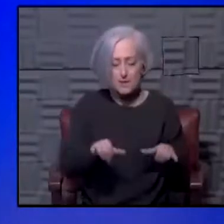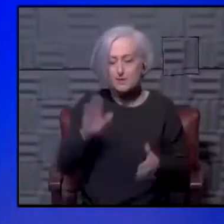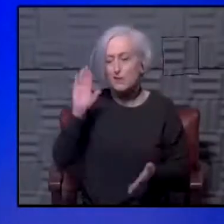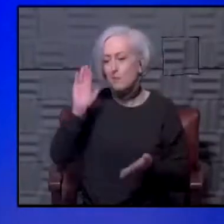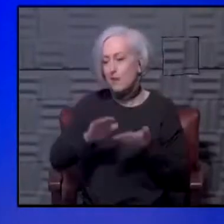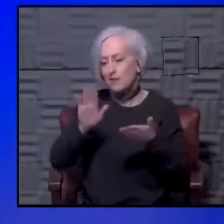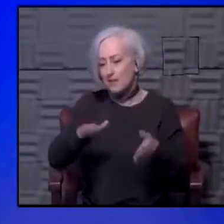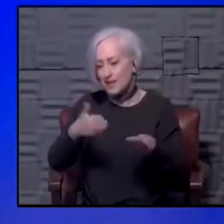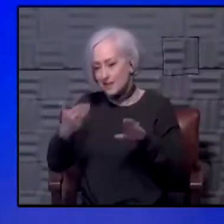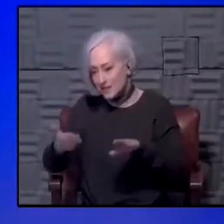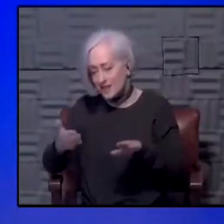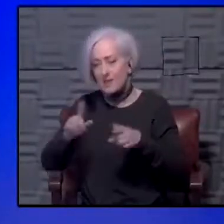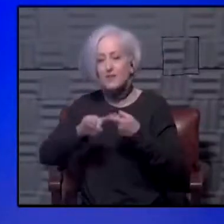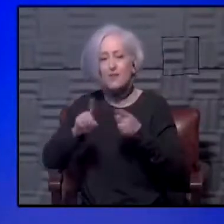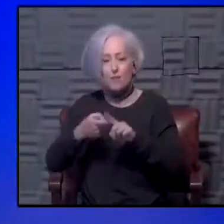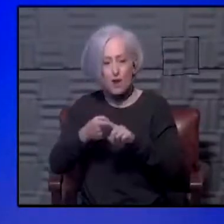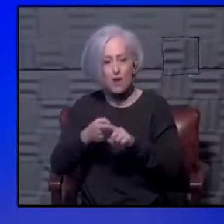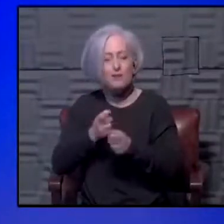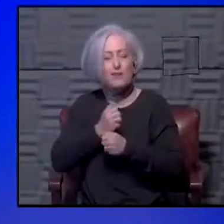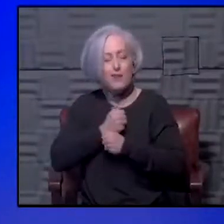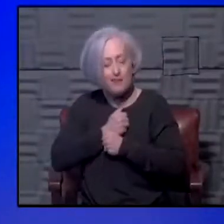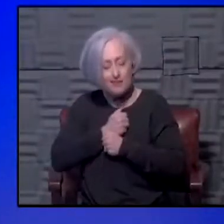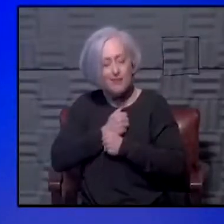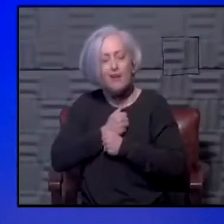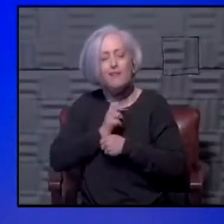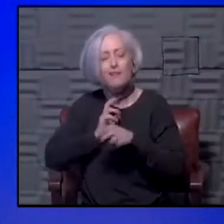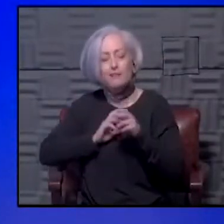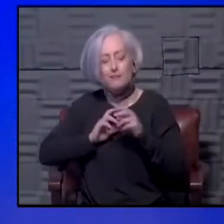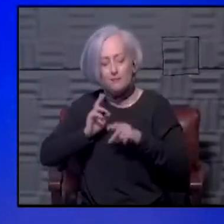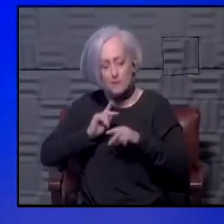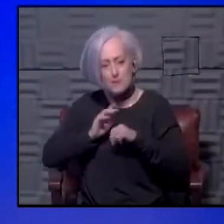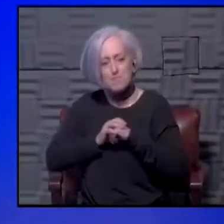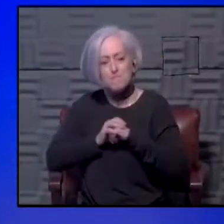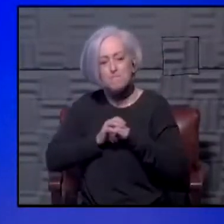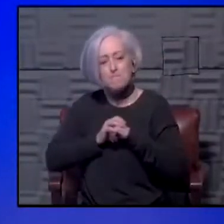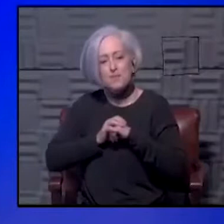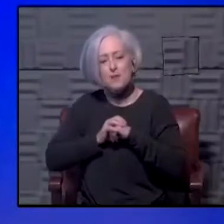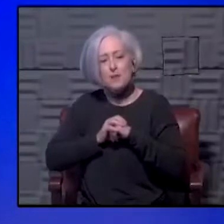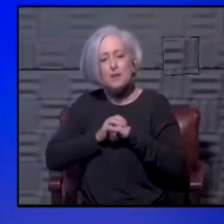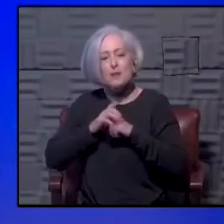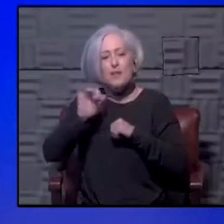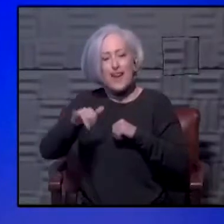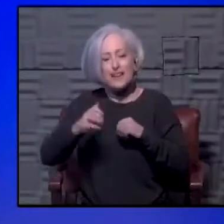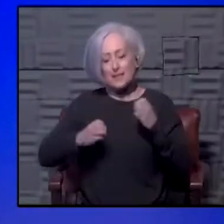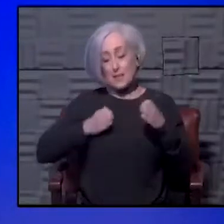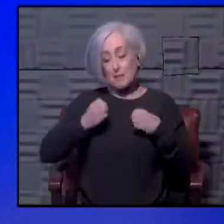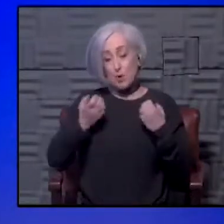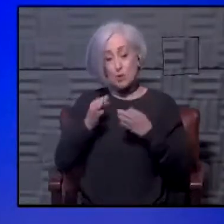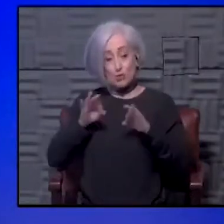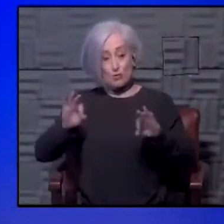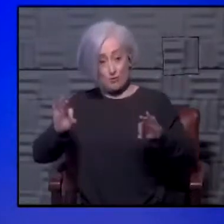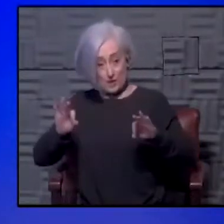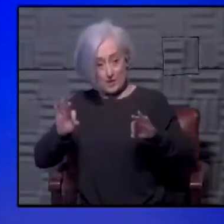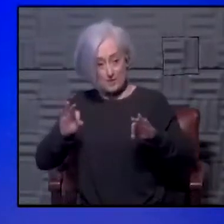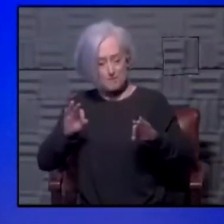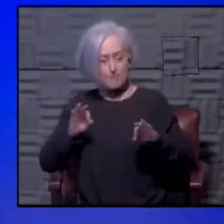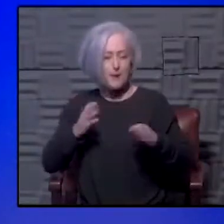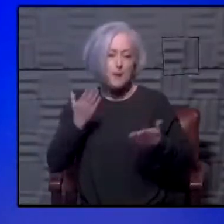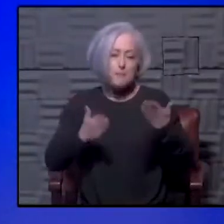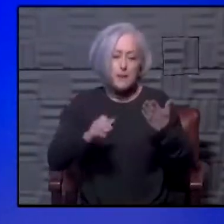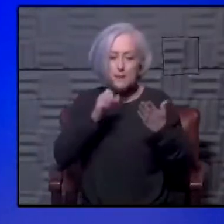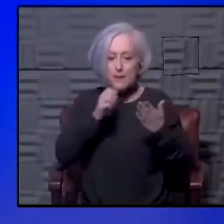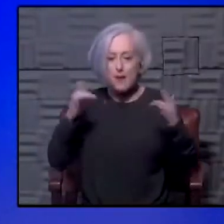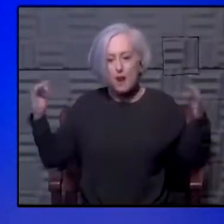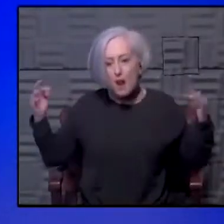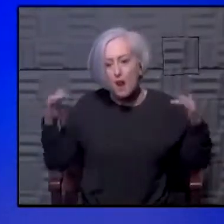our friends and loved ones. I think that is a mental and emotional freedom. It may not be meeting in parties and like we used to